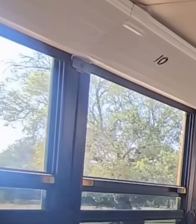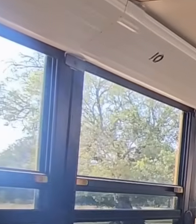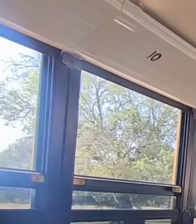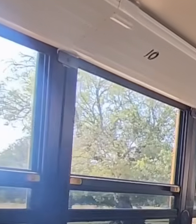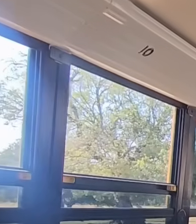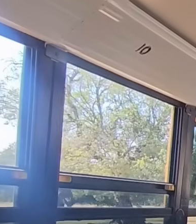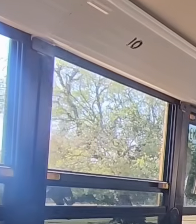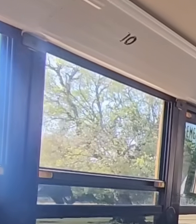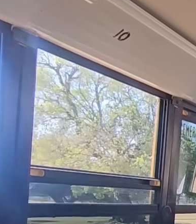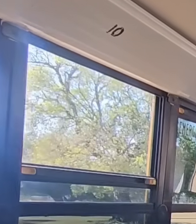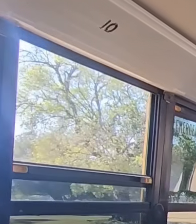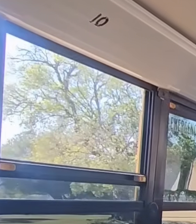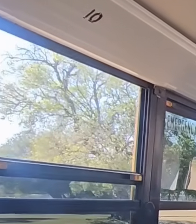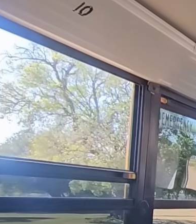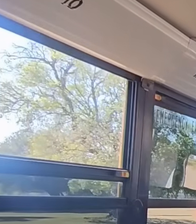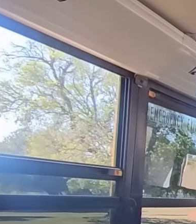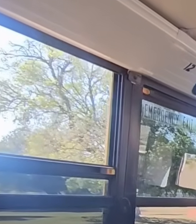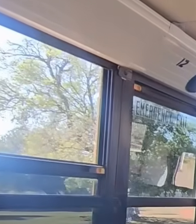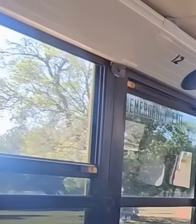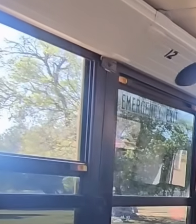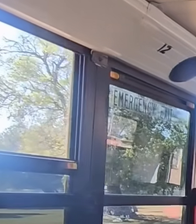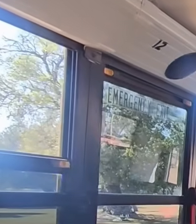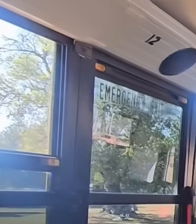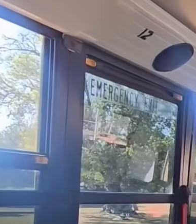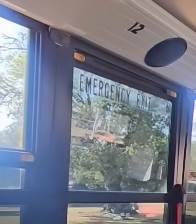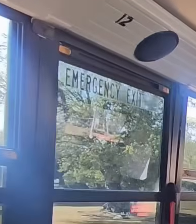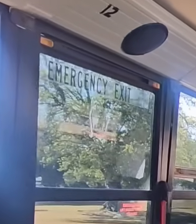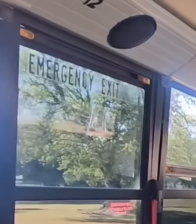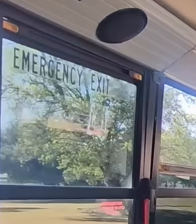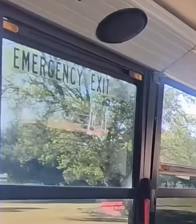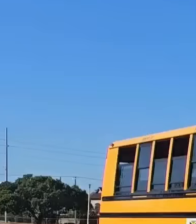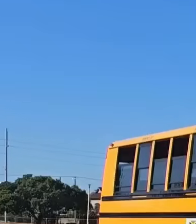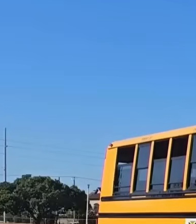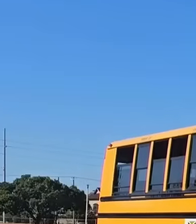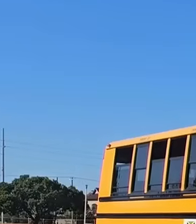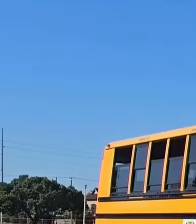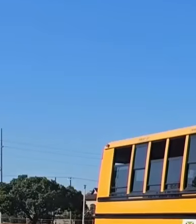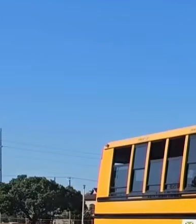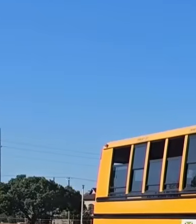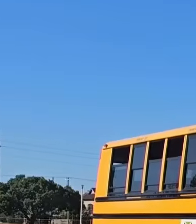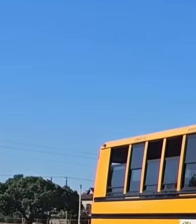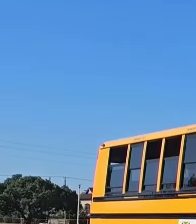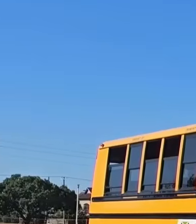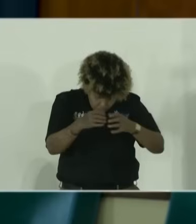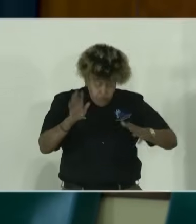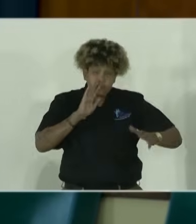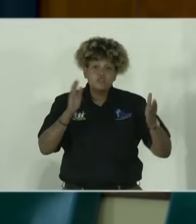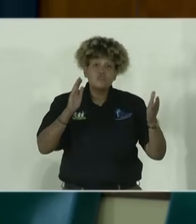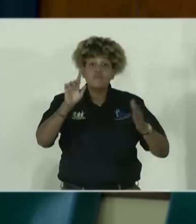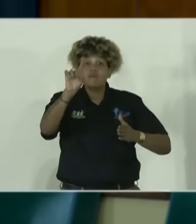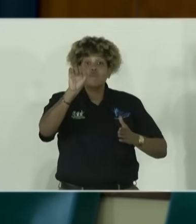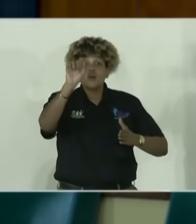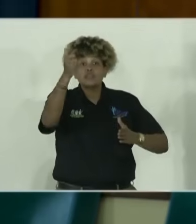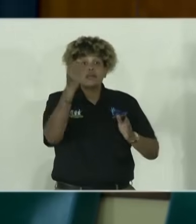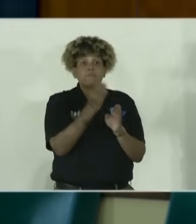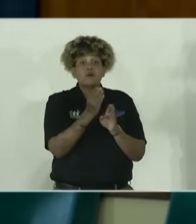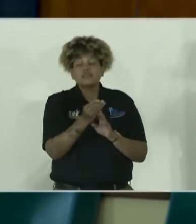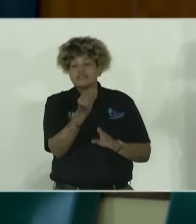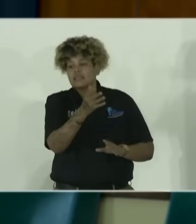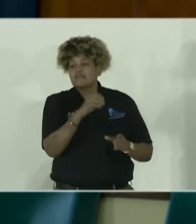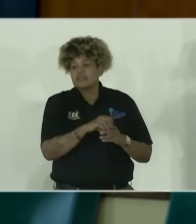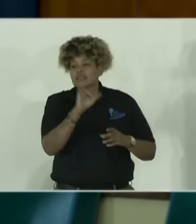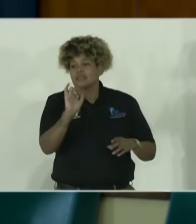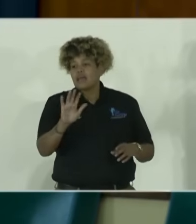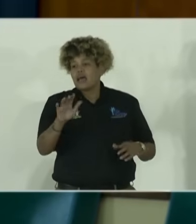30% of the school rural population will be served by these first 110 buses. And